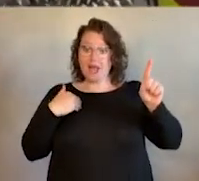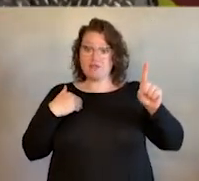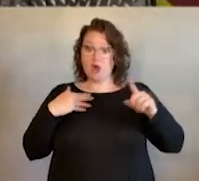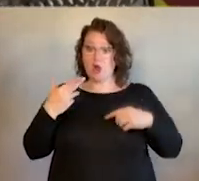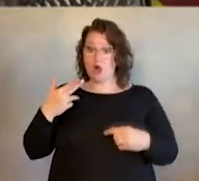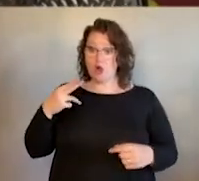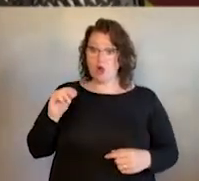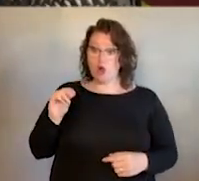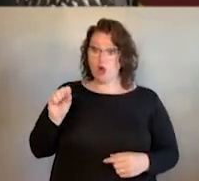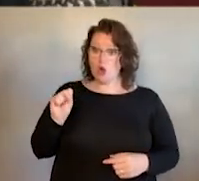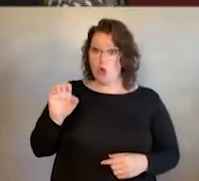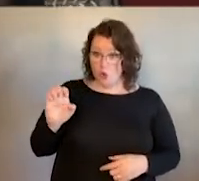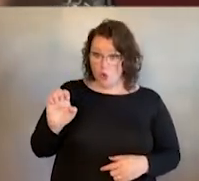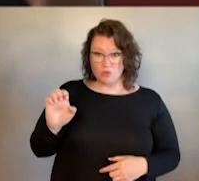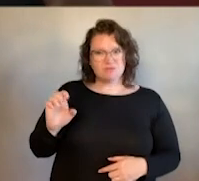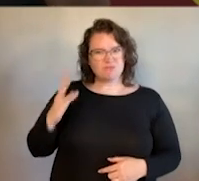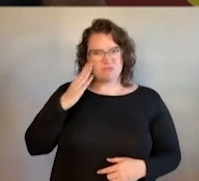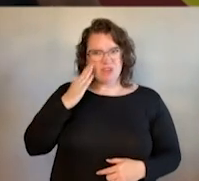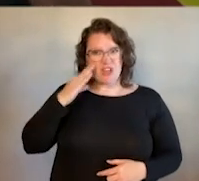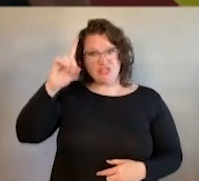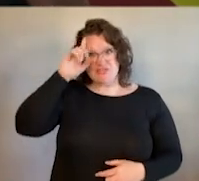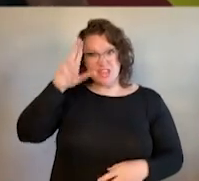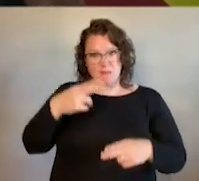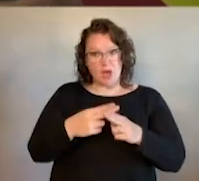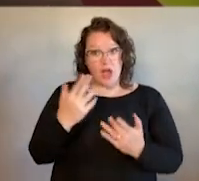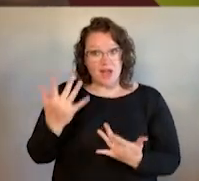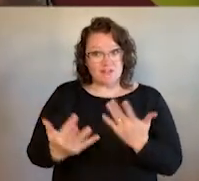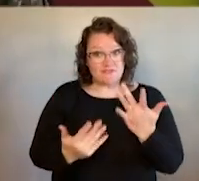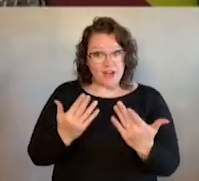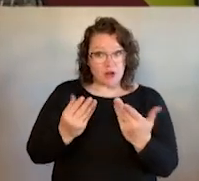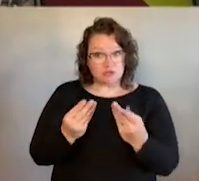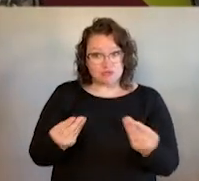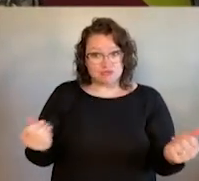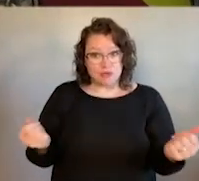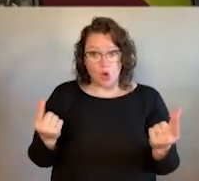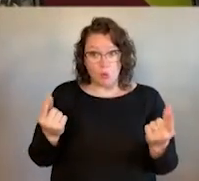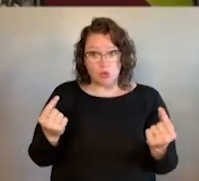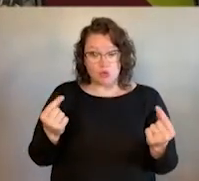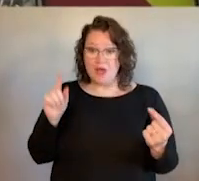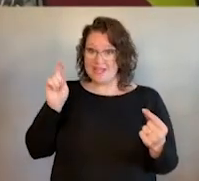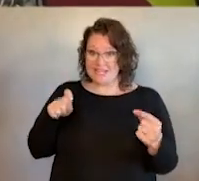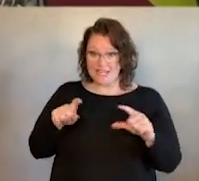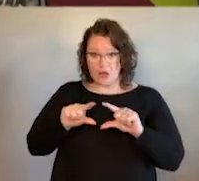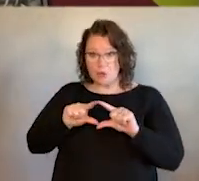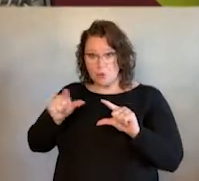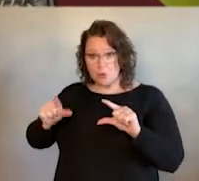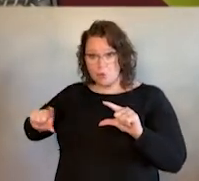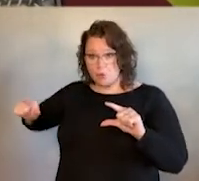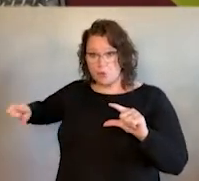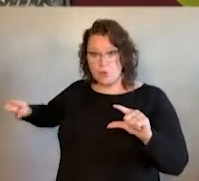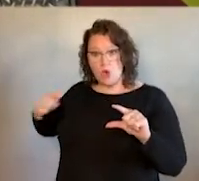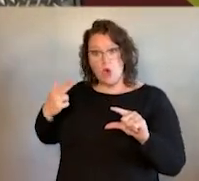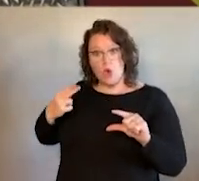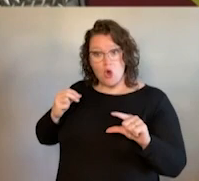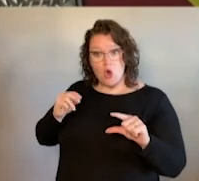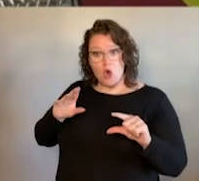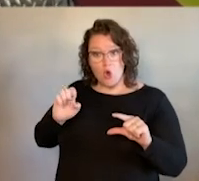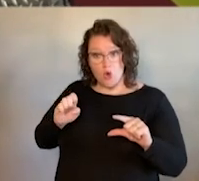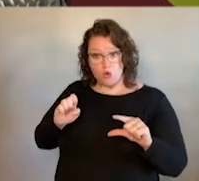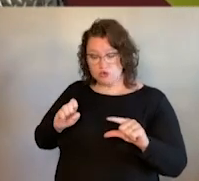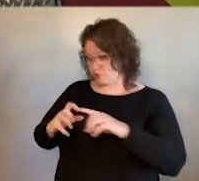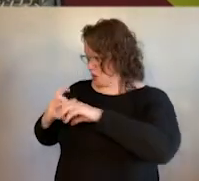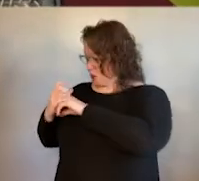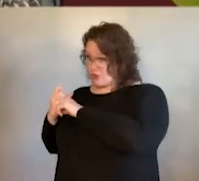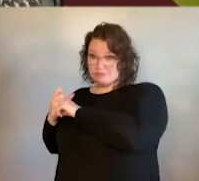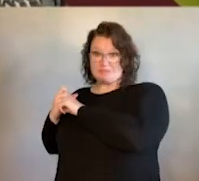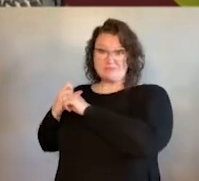hoses. And obviously when you think about fighting fire, you think about the fire hose. We would grab this and we would